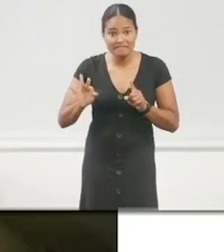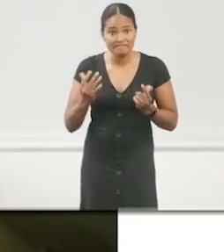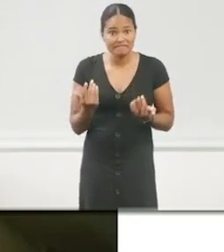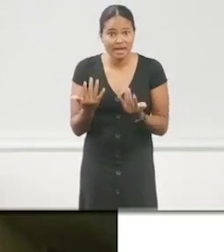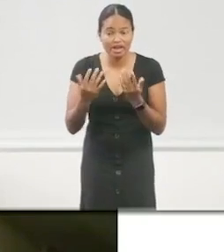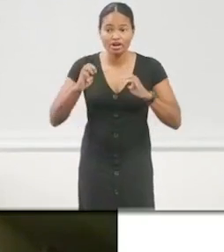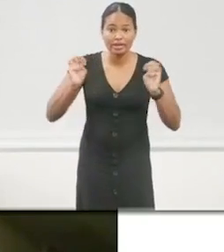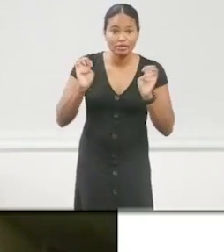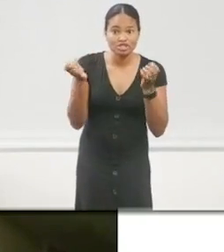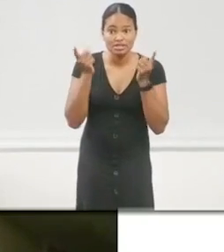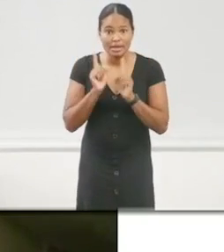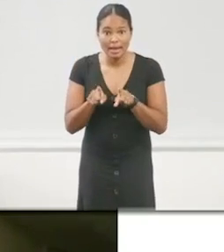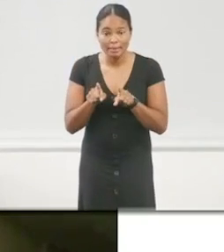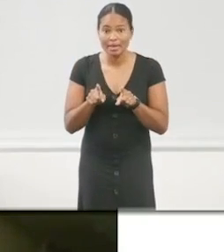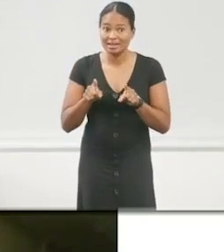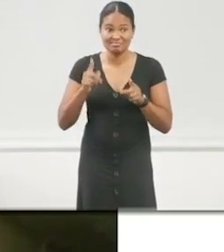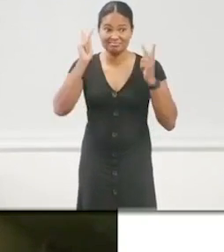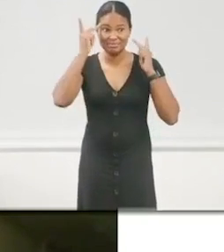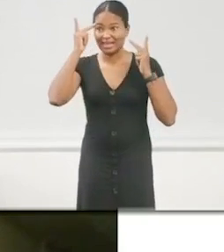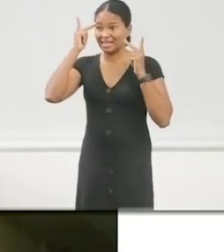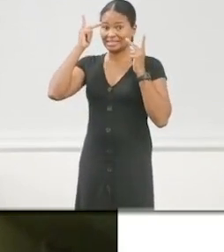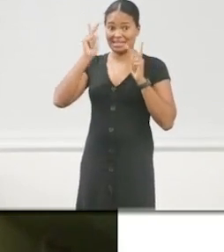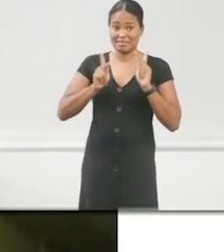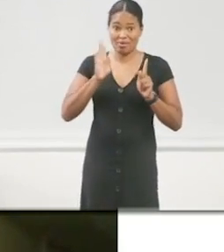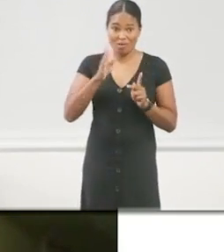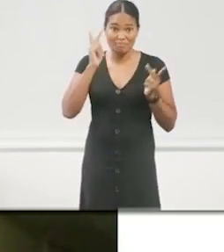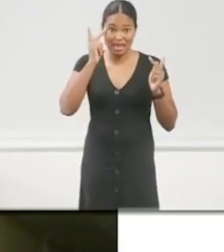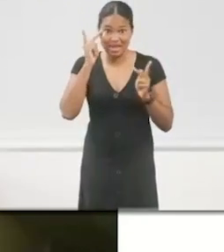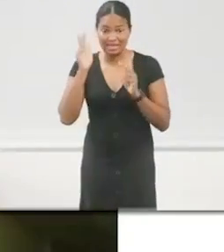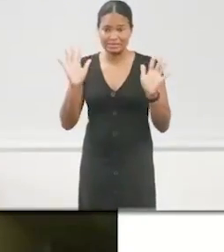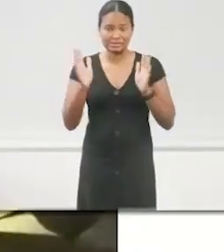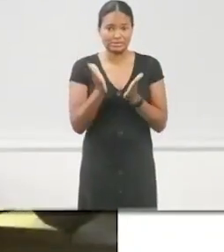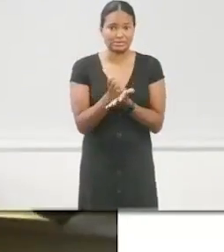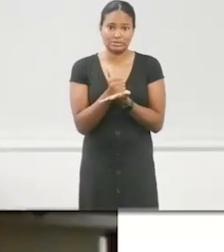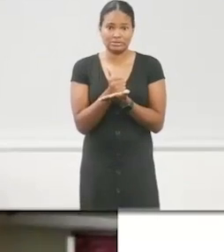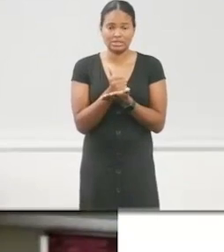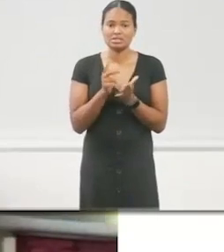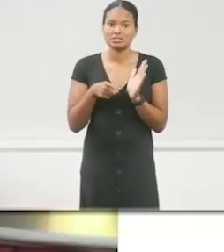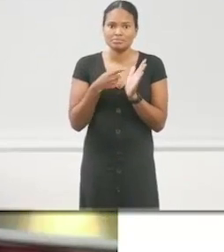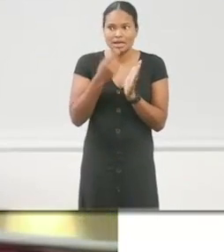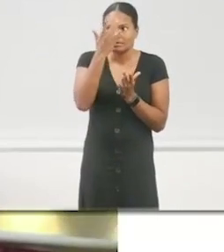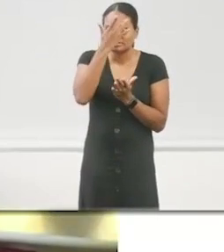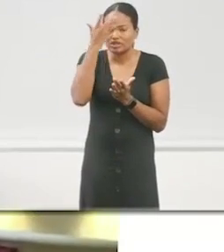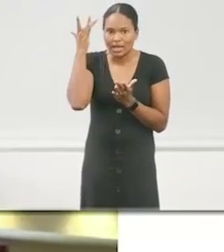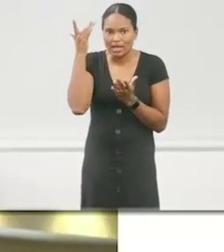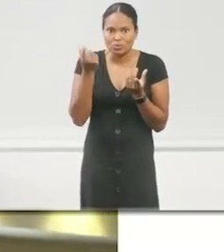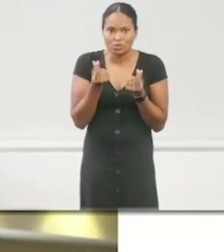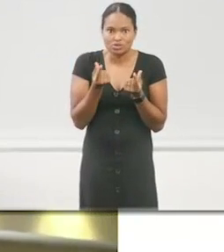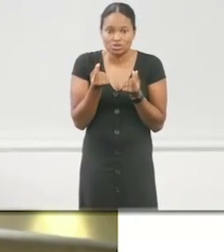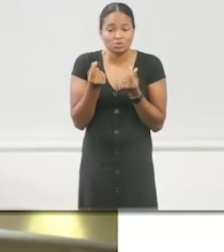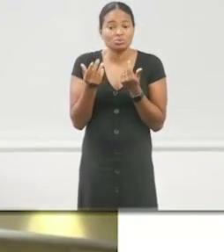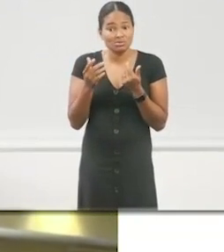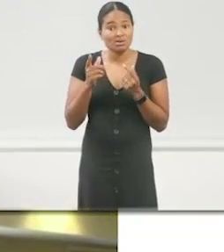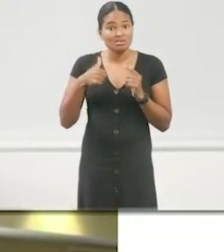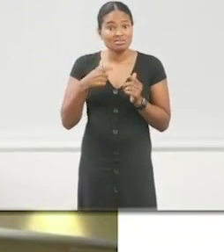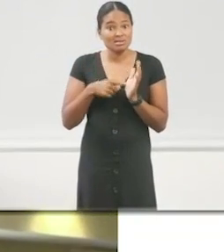emergency, what happens is typically panic sets in. And sometimes people forget things. When we go even to residential homes, we